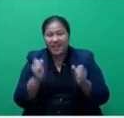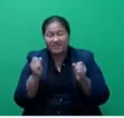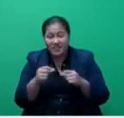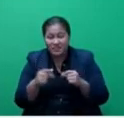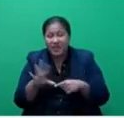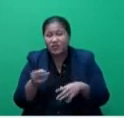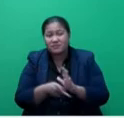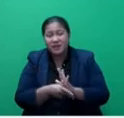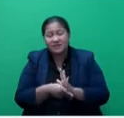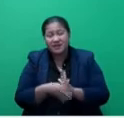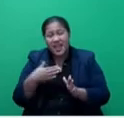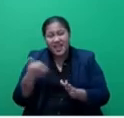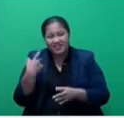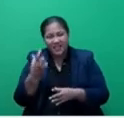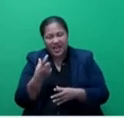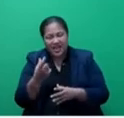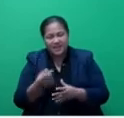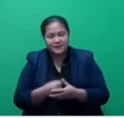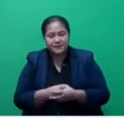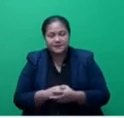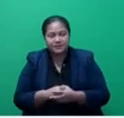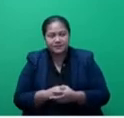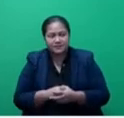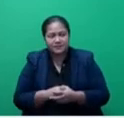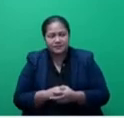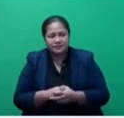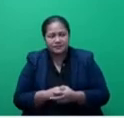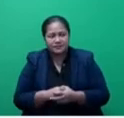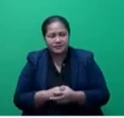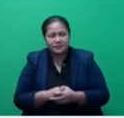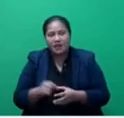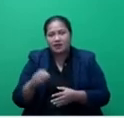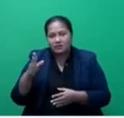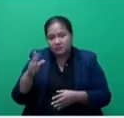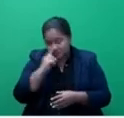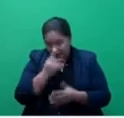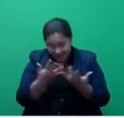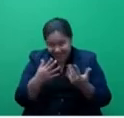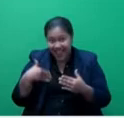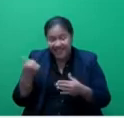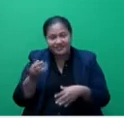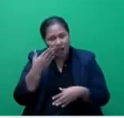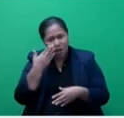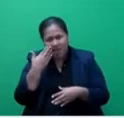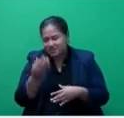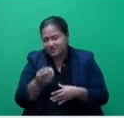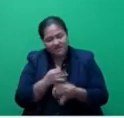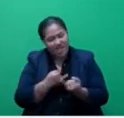care from public primary health care. Public health awareness and health literacy might be very